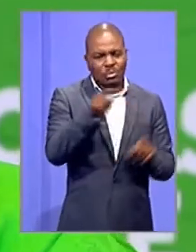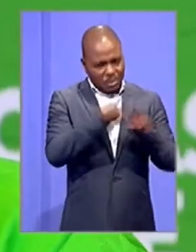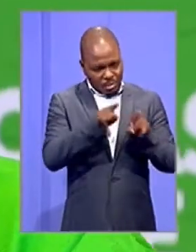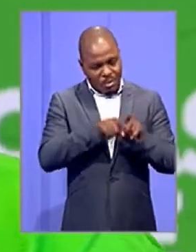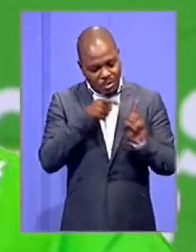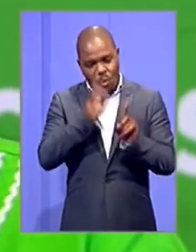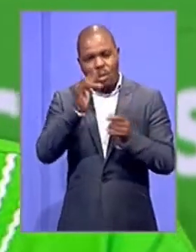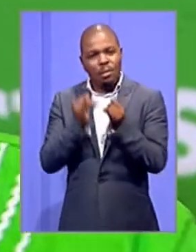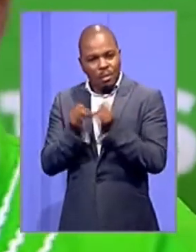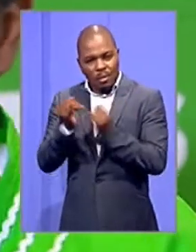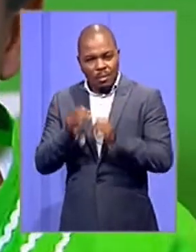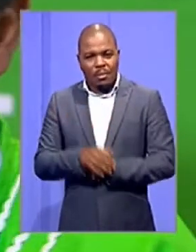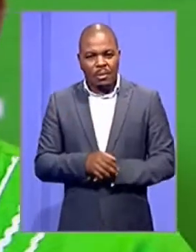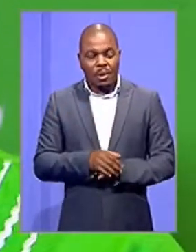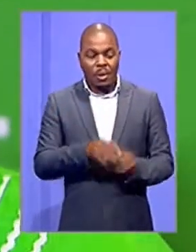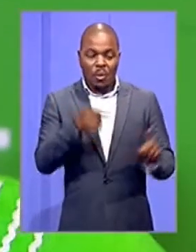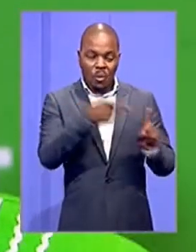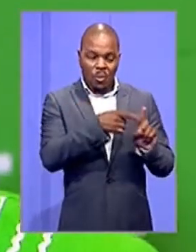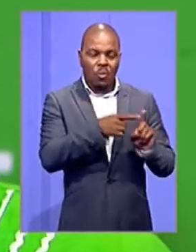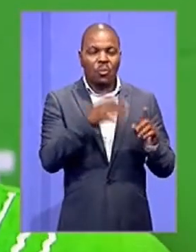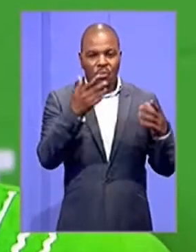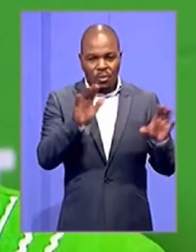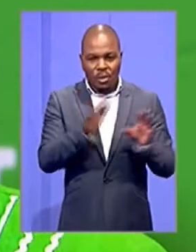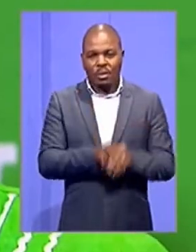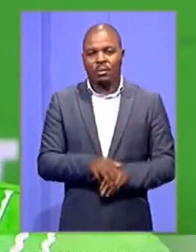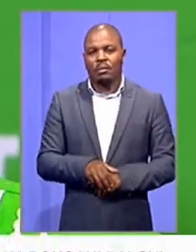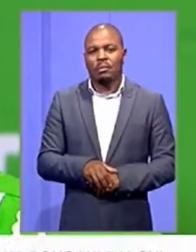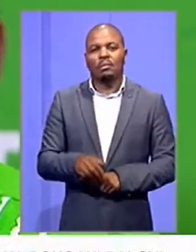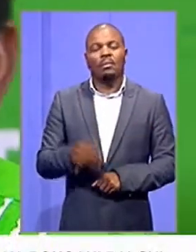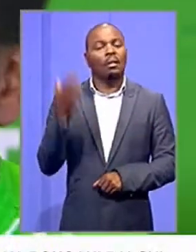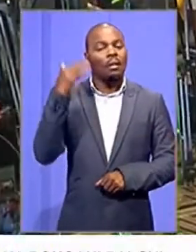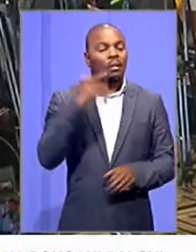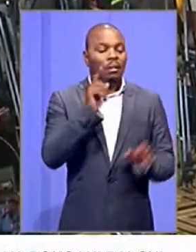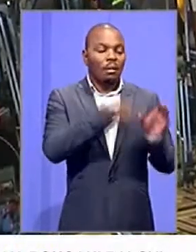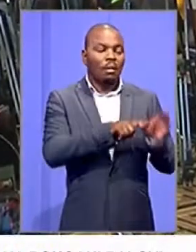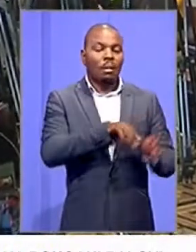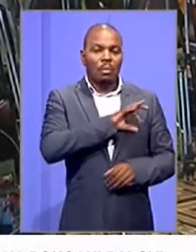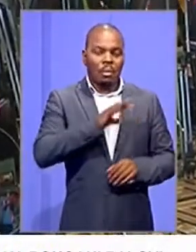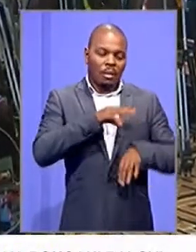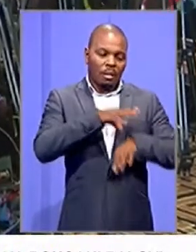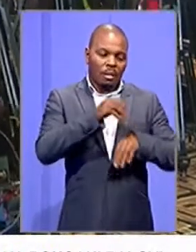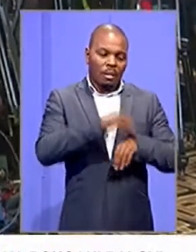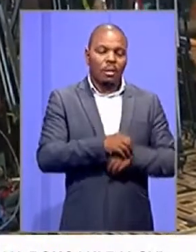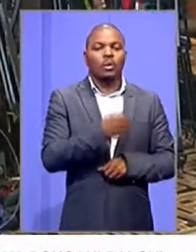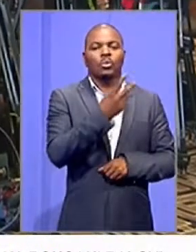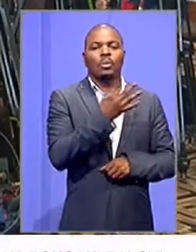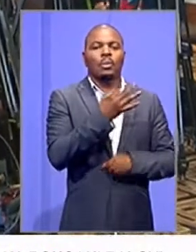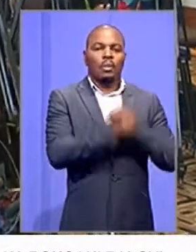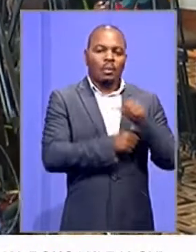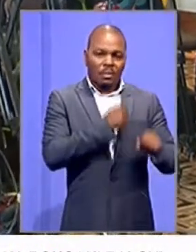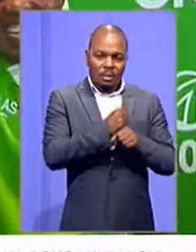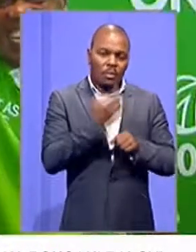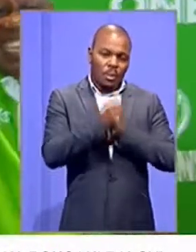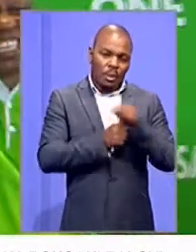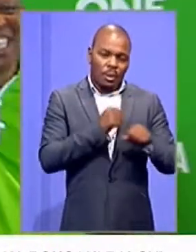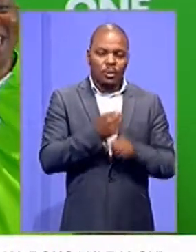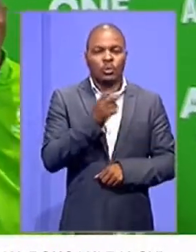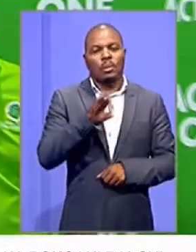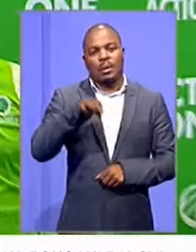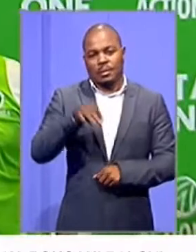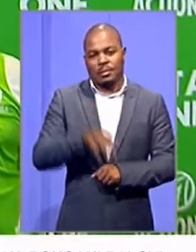yo wa maloba wa Midvale o ne a bewa mo setilong sa bomeiyara a le dingwaga di le 26 ka 2013. Baloyi